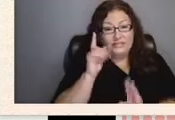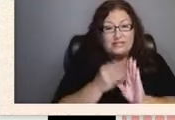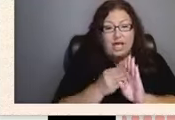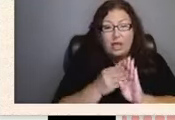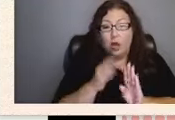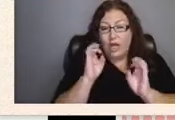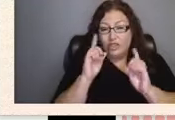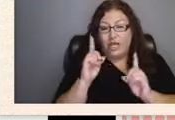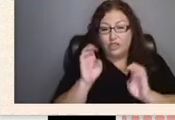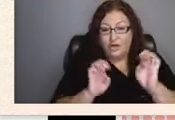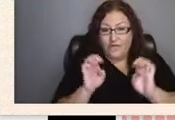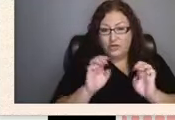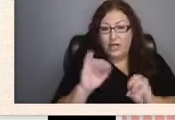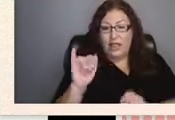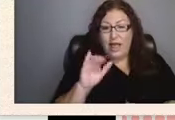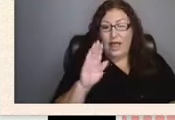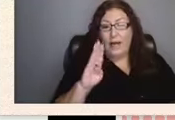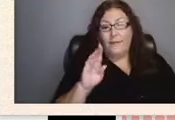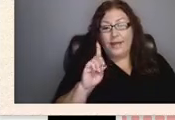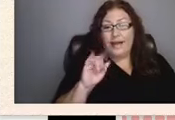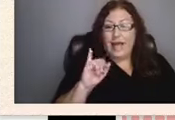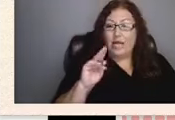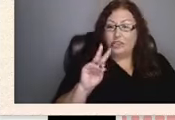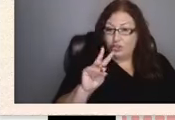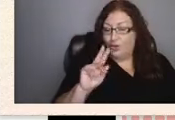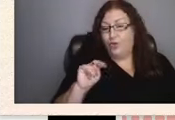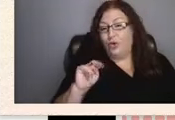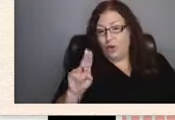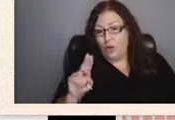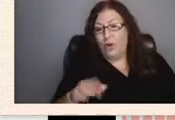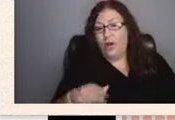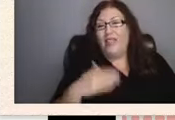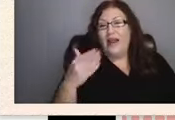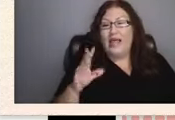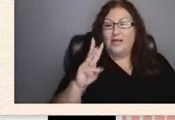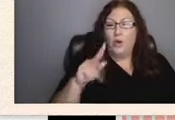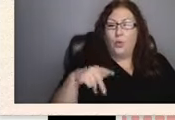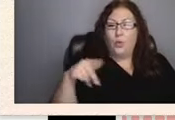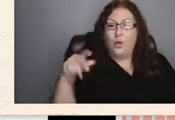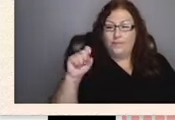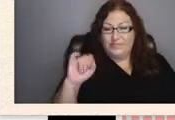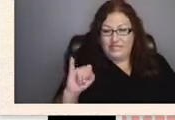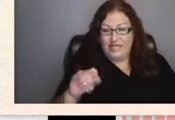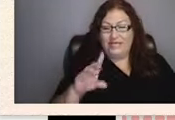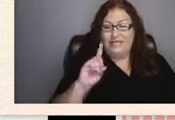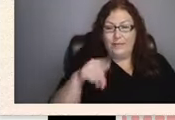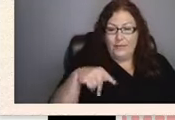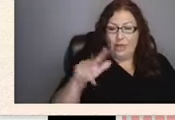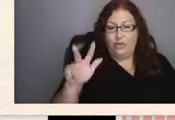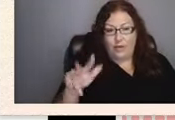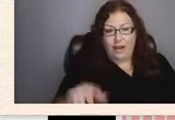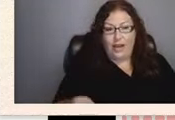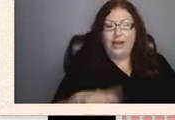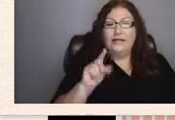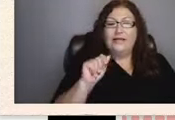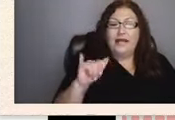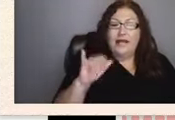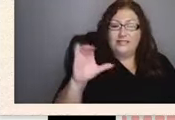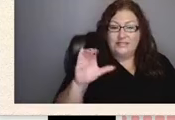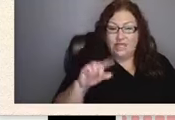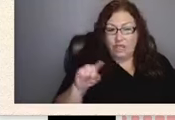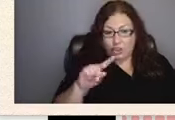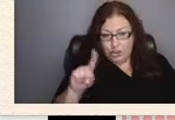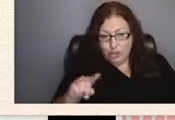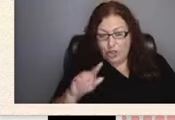such as the BDI-2 New. The next one is the WIPSI, the DP3, DAISY-2, or ADOS. Those are just examples